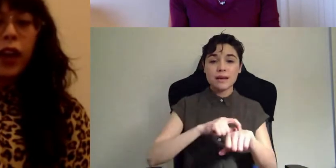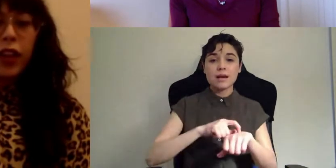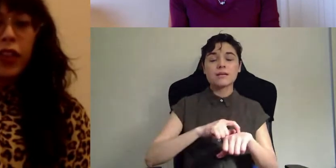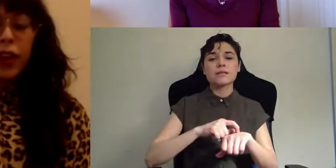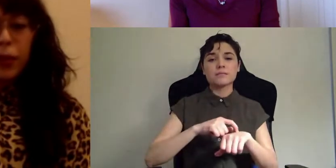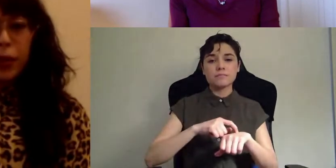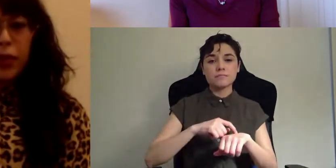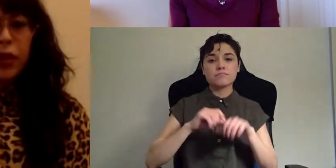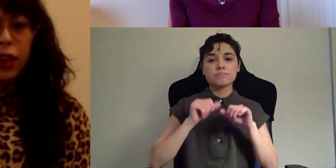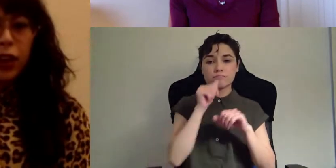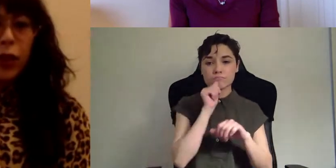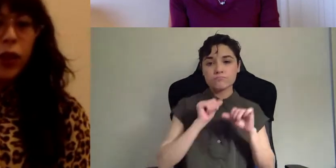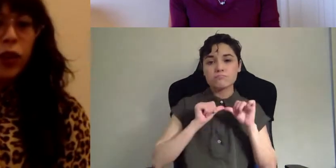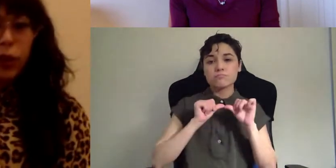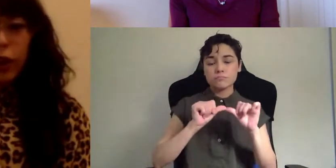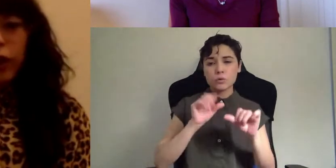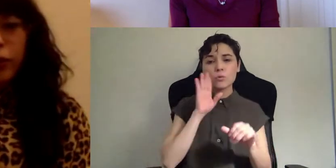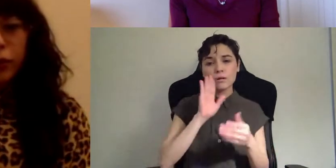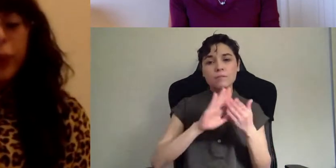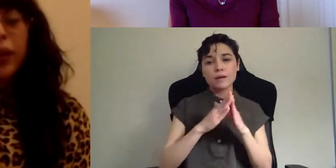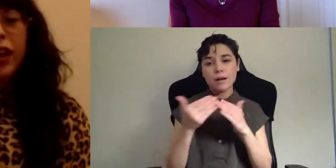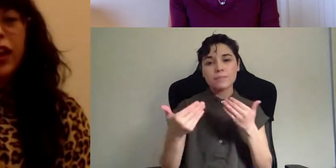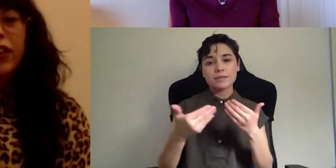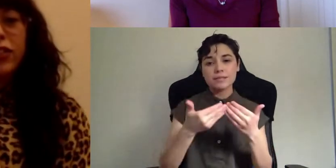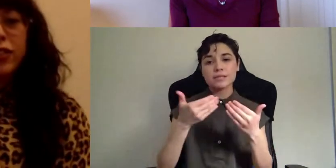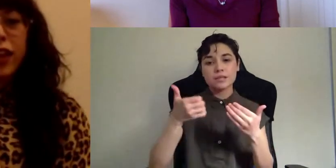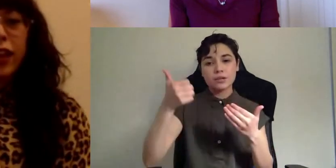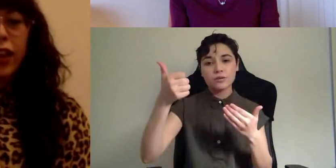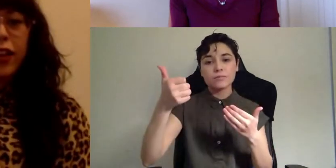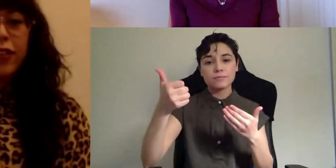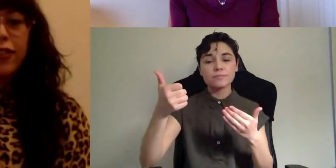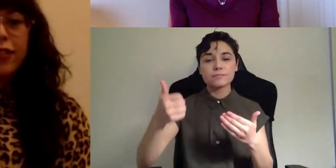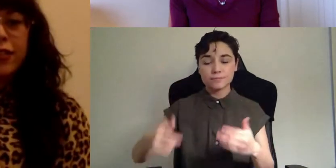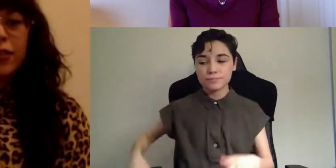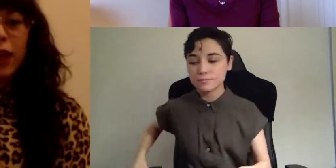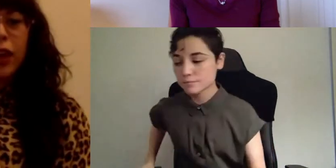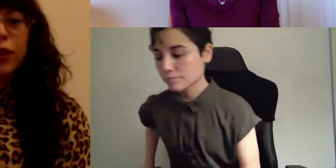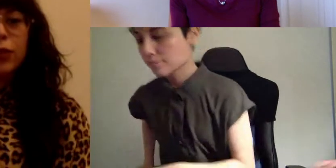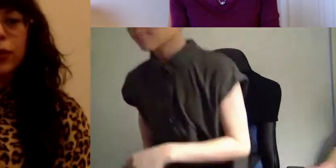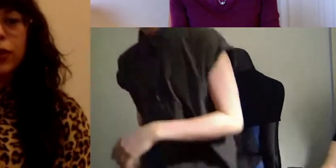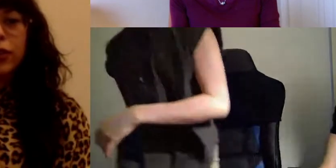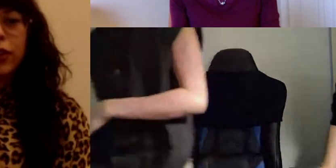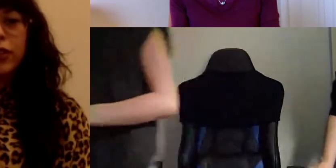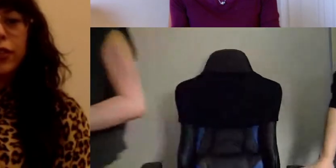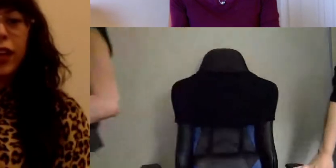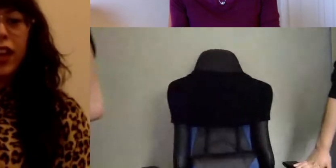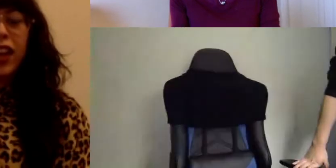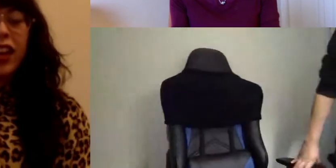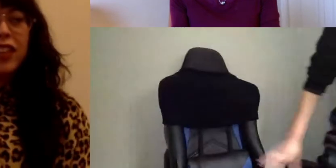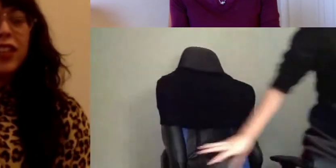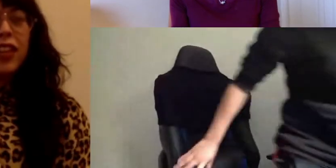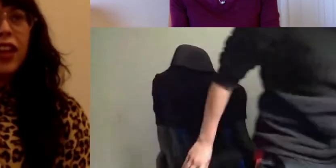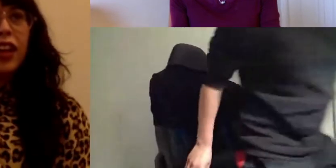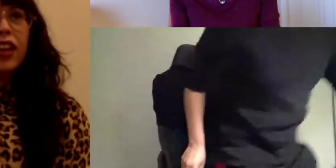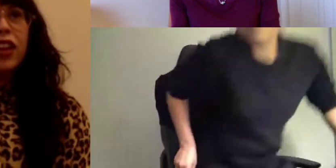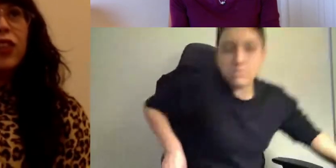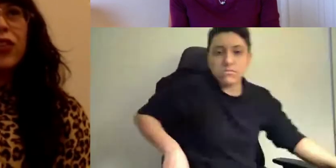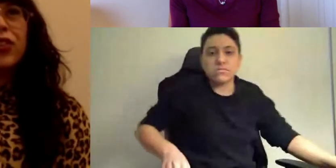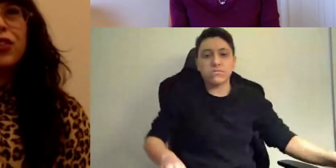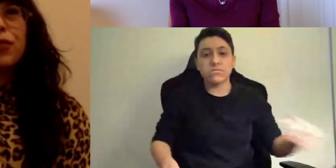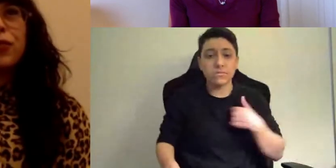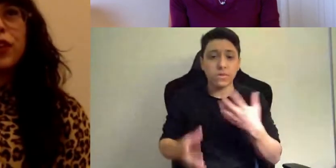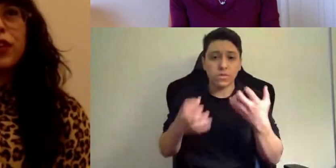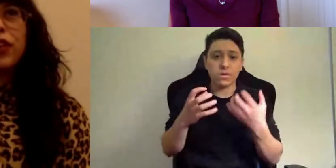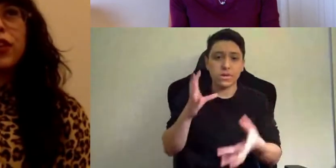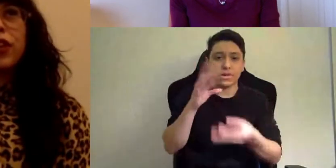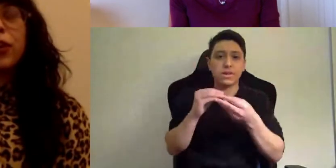Oh yeah, and that reminds me, I kind of want to nerd out for a minute, just like in somatics world, honestly, is that like, in